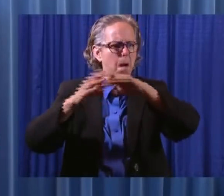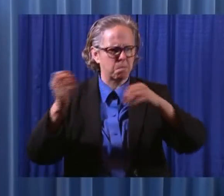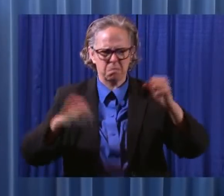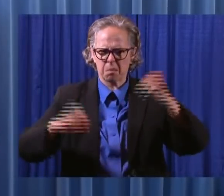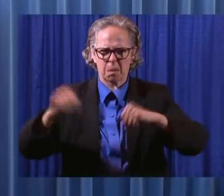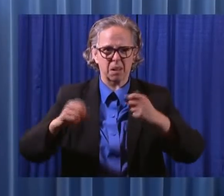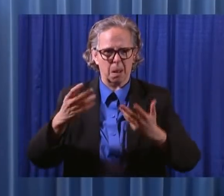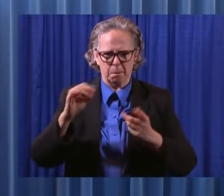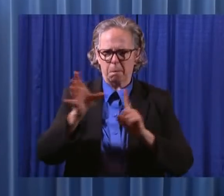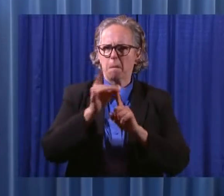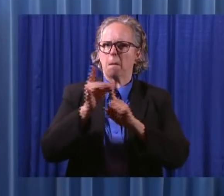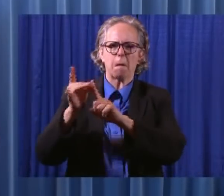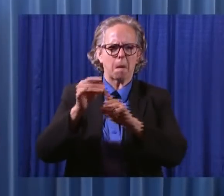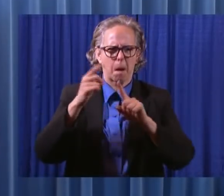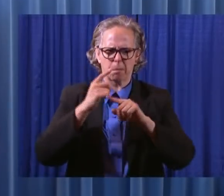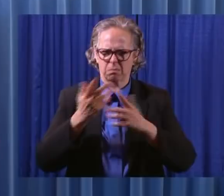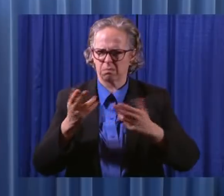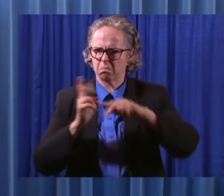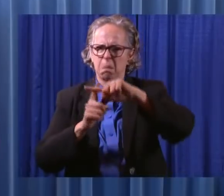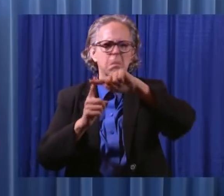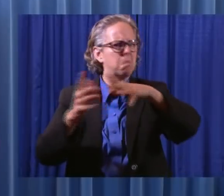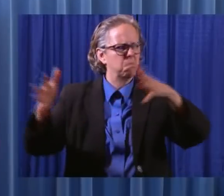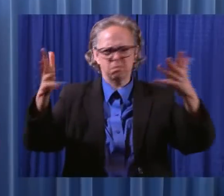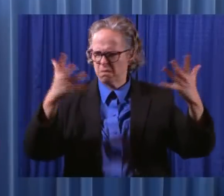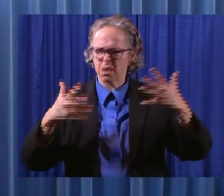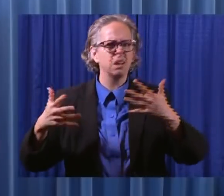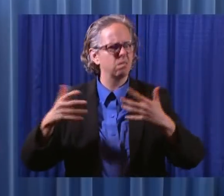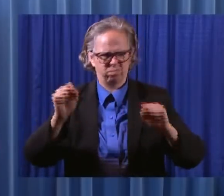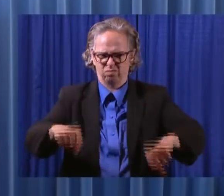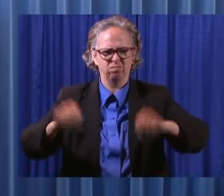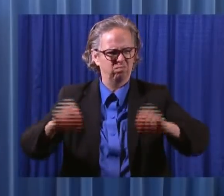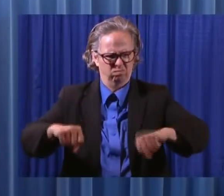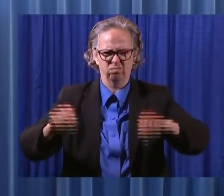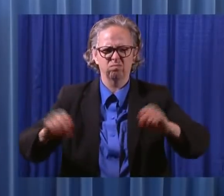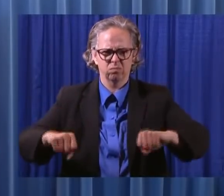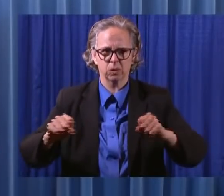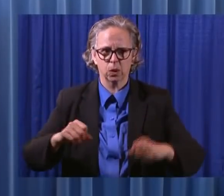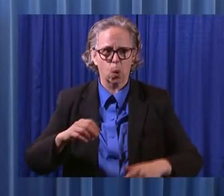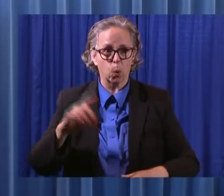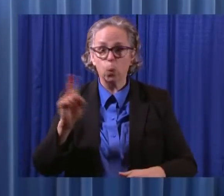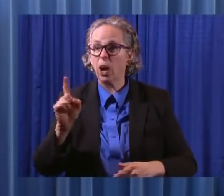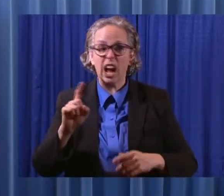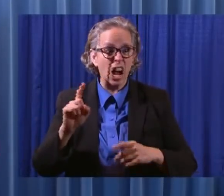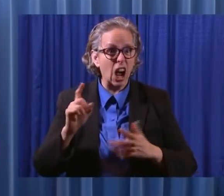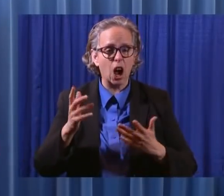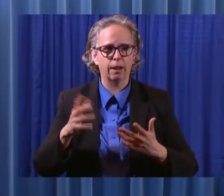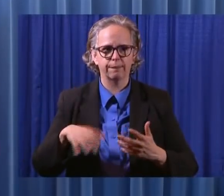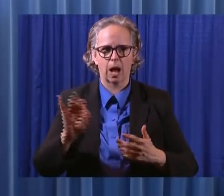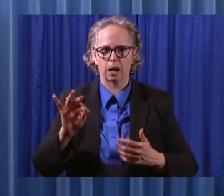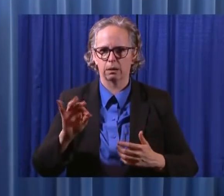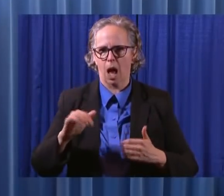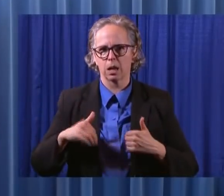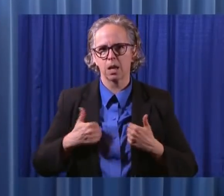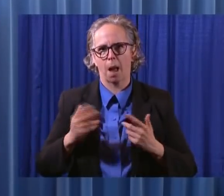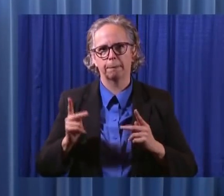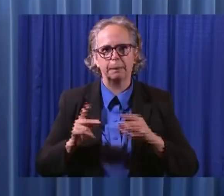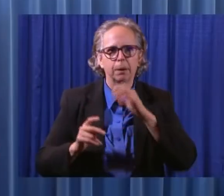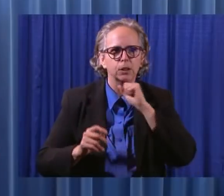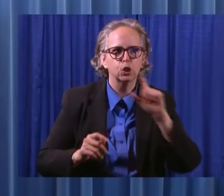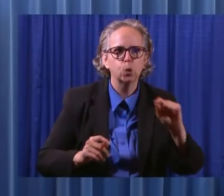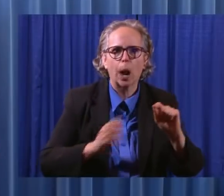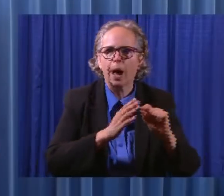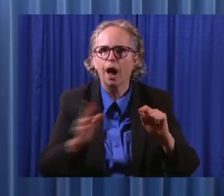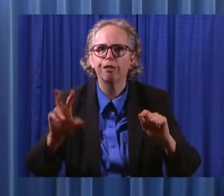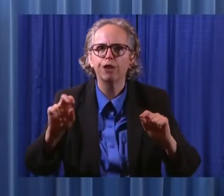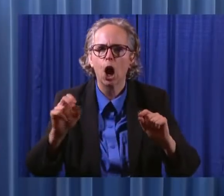positive outcomes among younger people in their 20s, 30s. And we